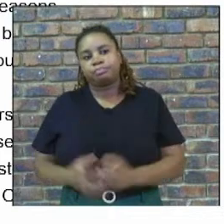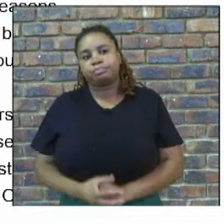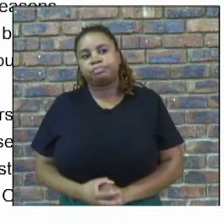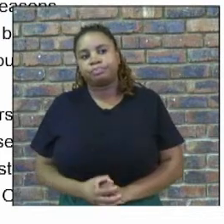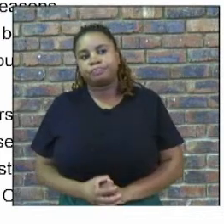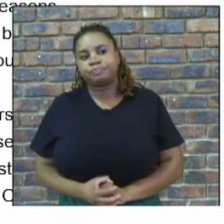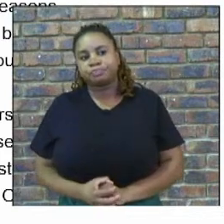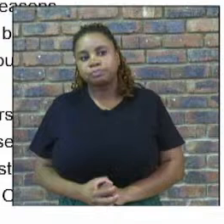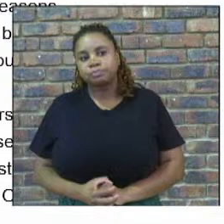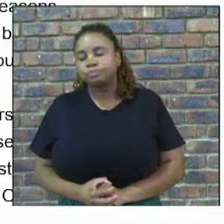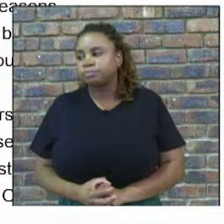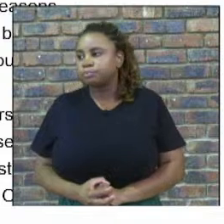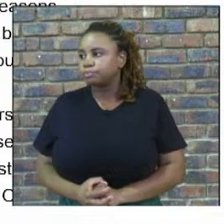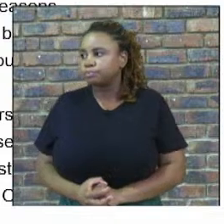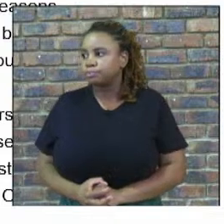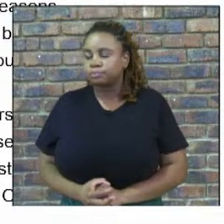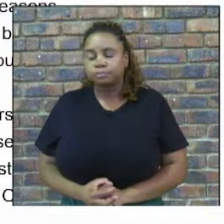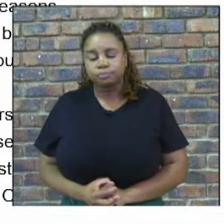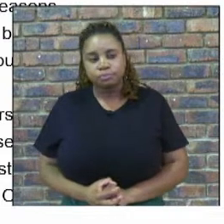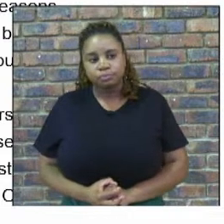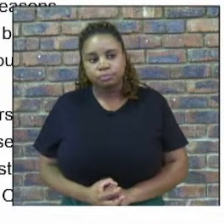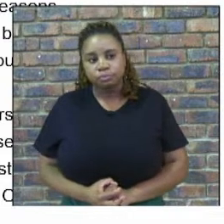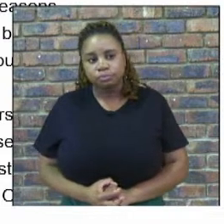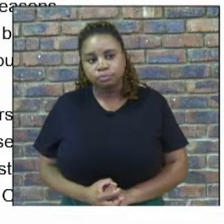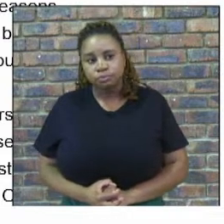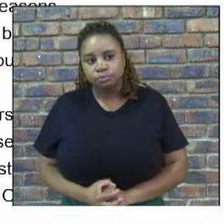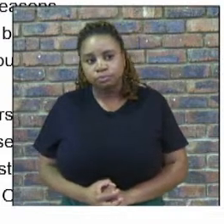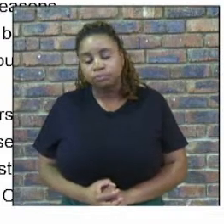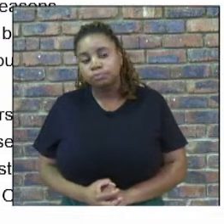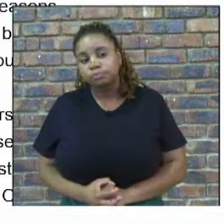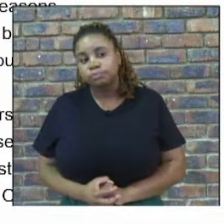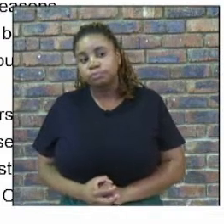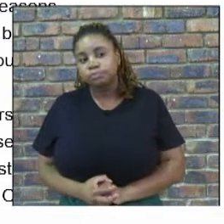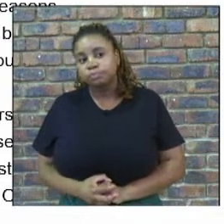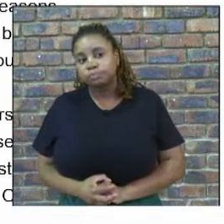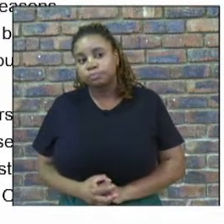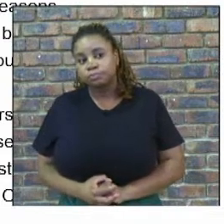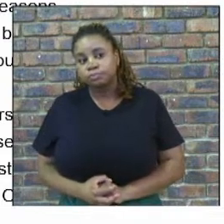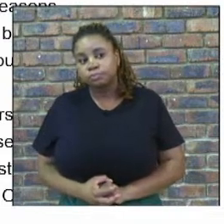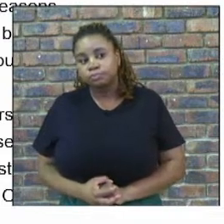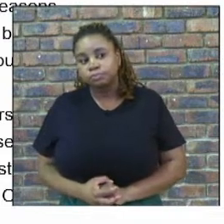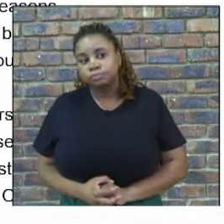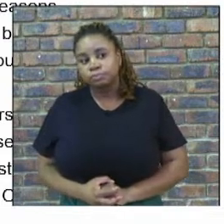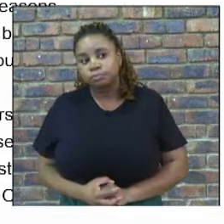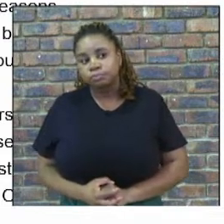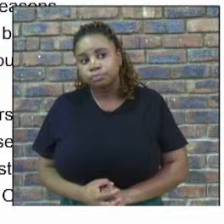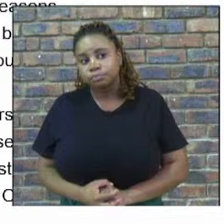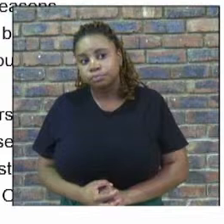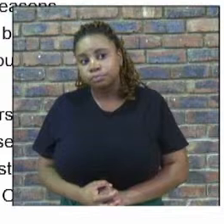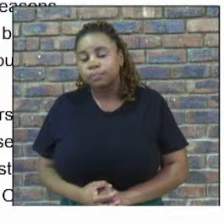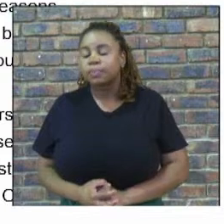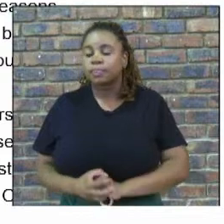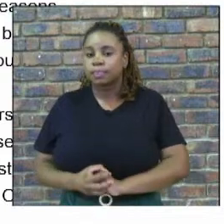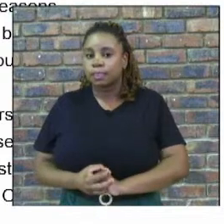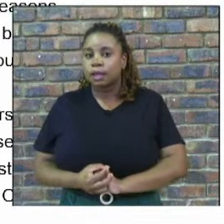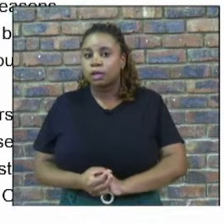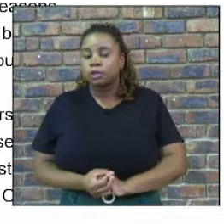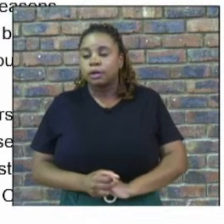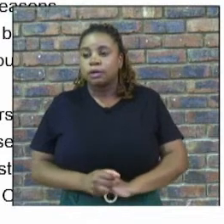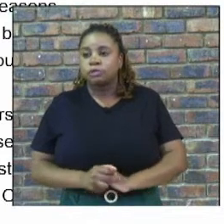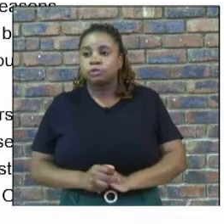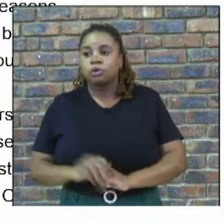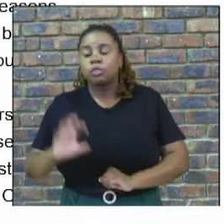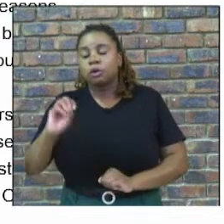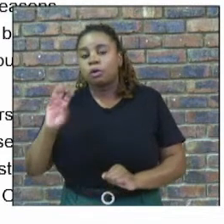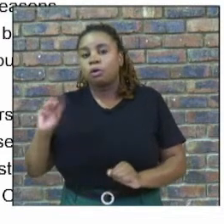to the minister and parliament. Provide for the functions of the office to be performed by an ombudsman assisted by any